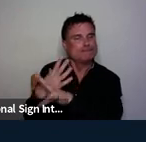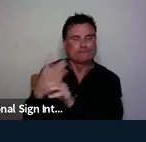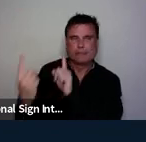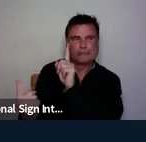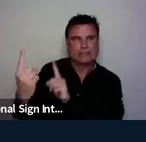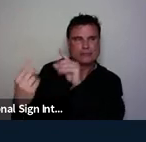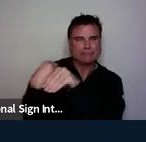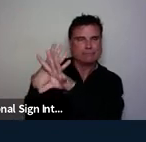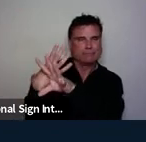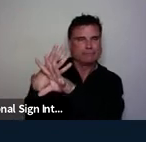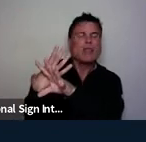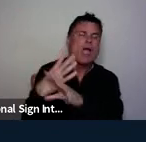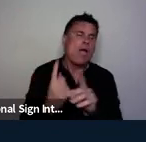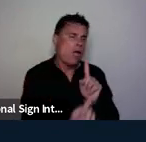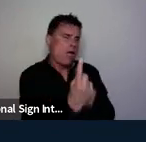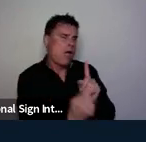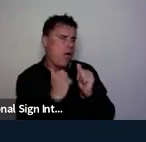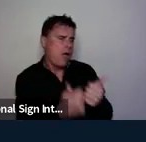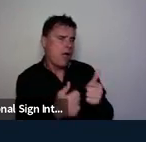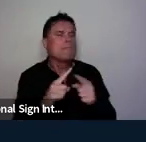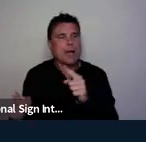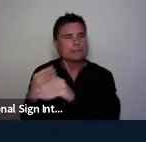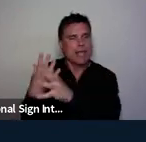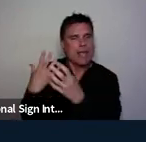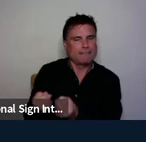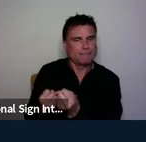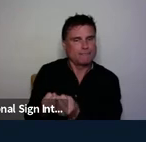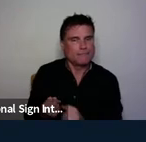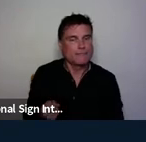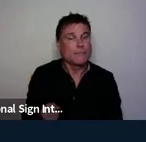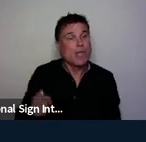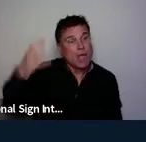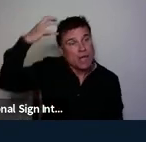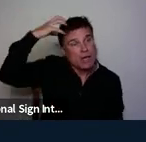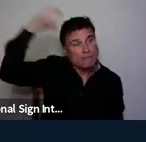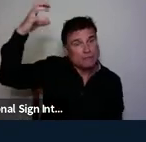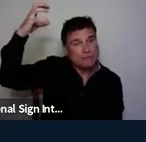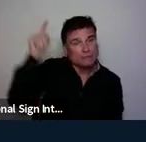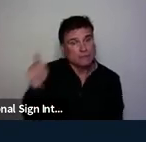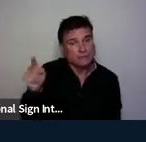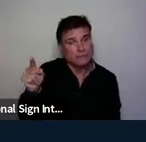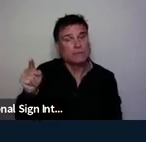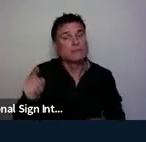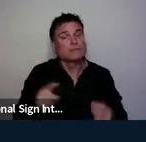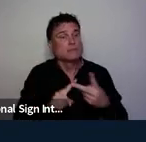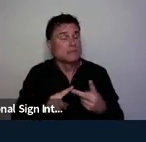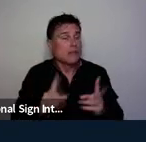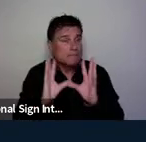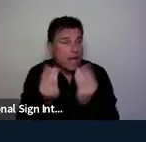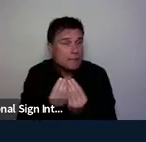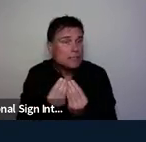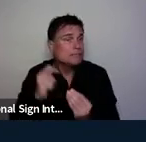As such, I hope that the policymakers, other young people, parents, and all individuals in the society to be more